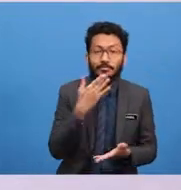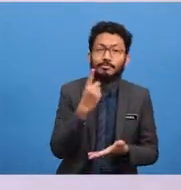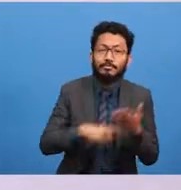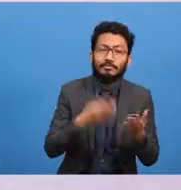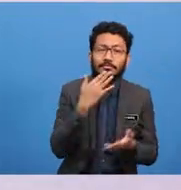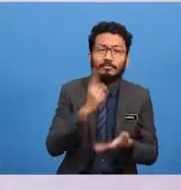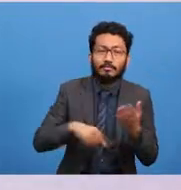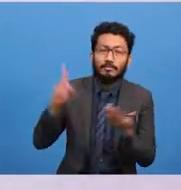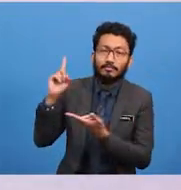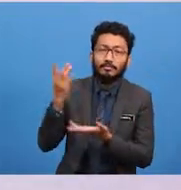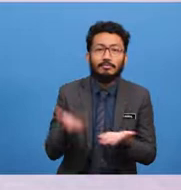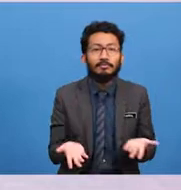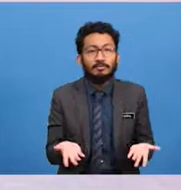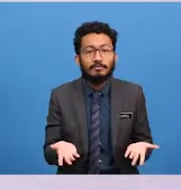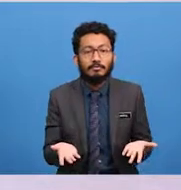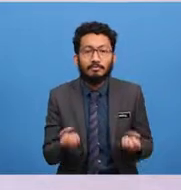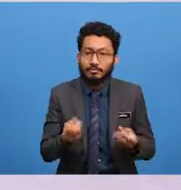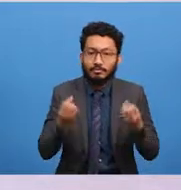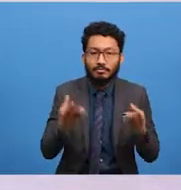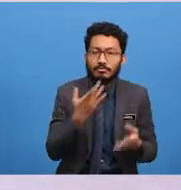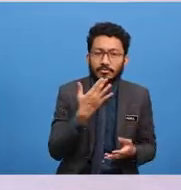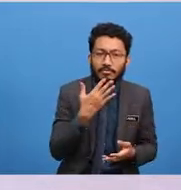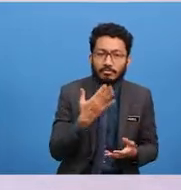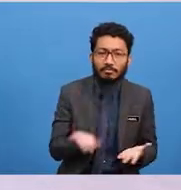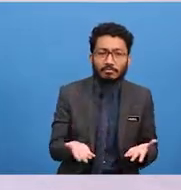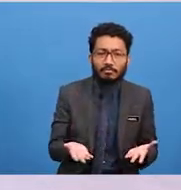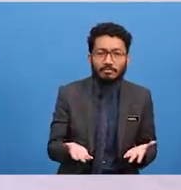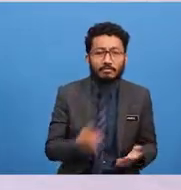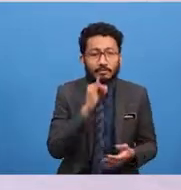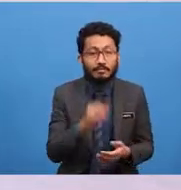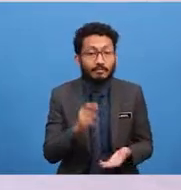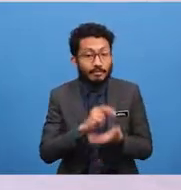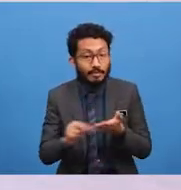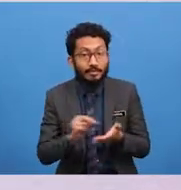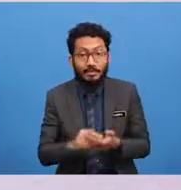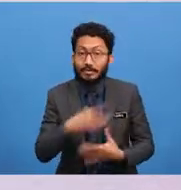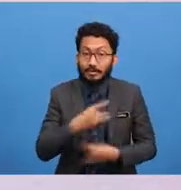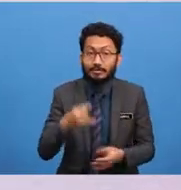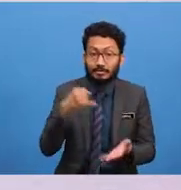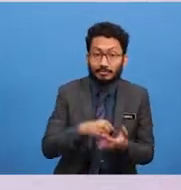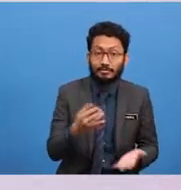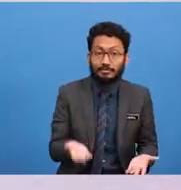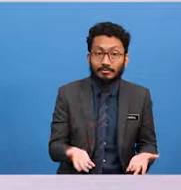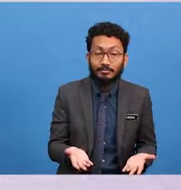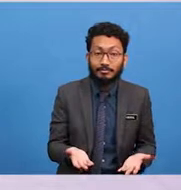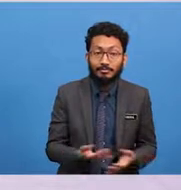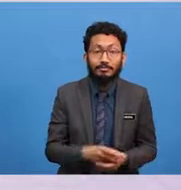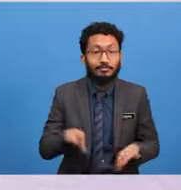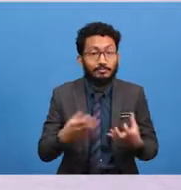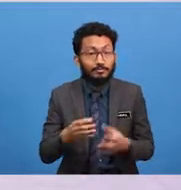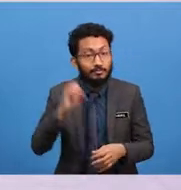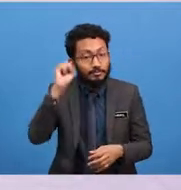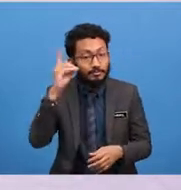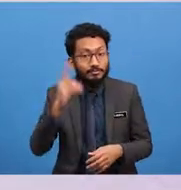There are so many colors. It's nice. I like it. But how should